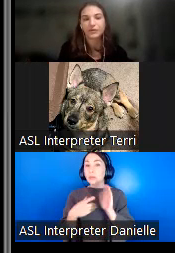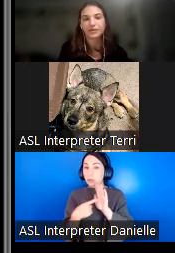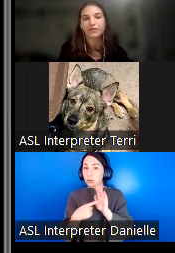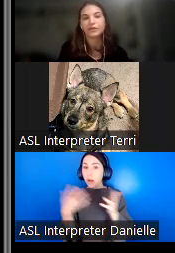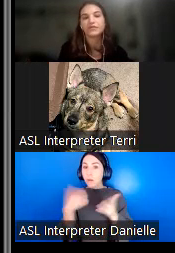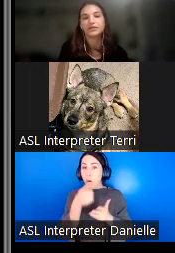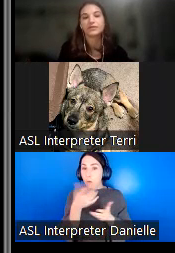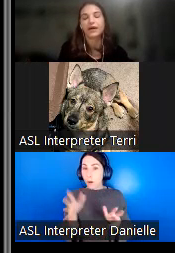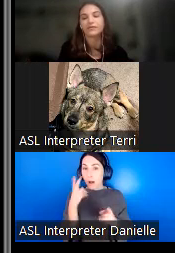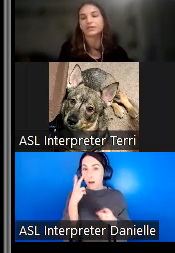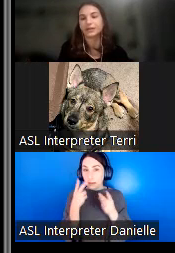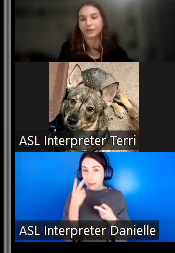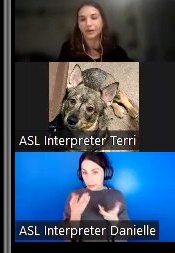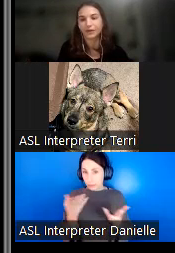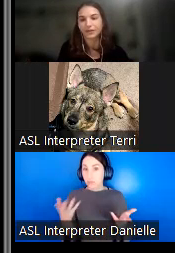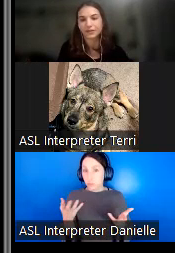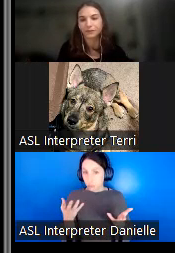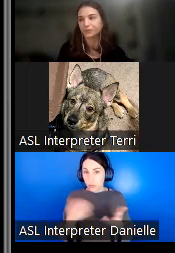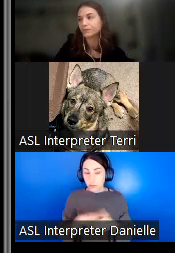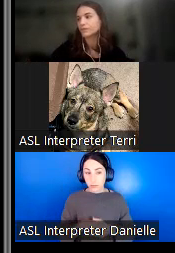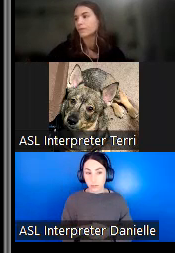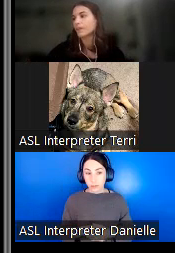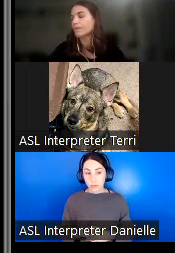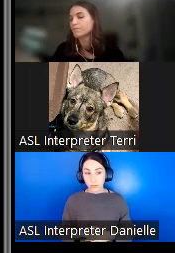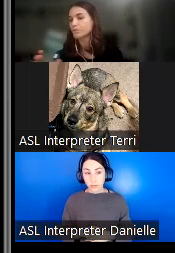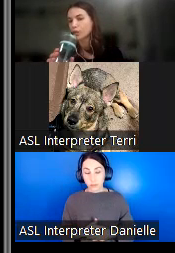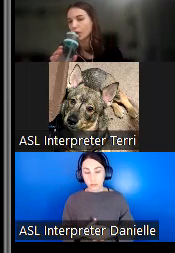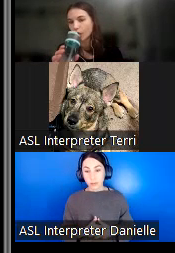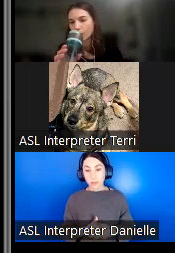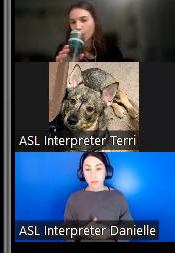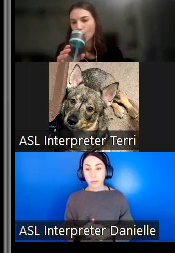financial abuse that you have seen survivors experience?